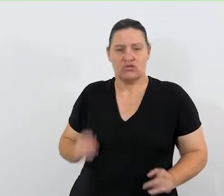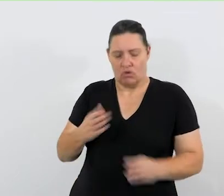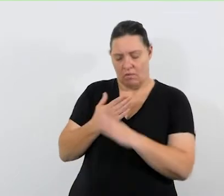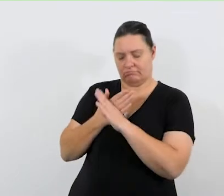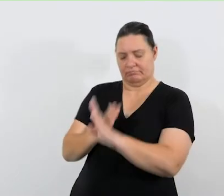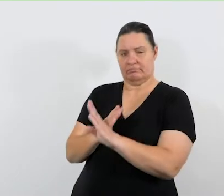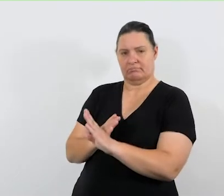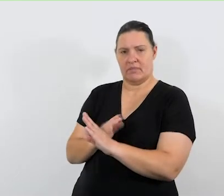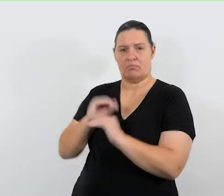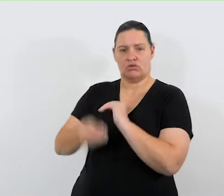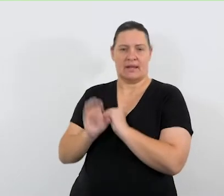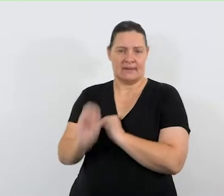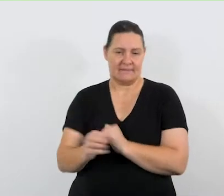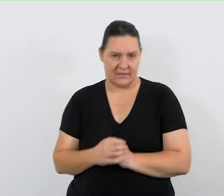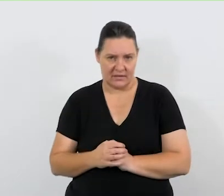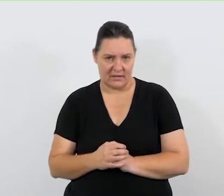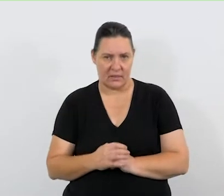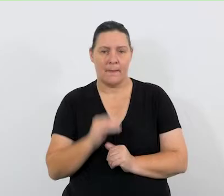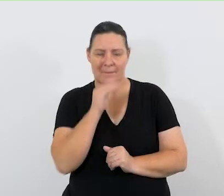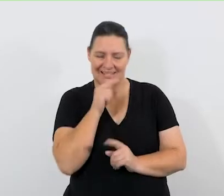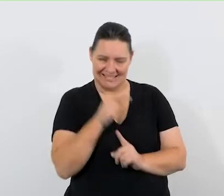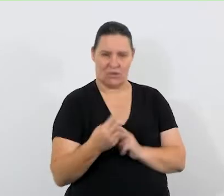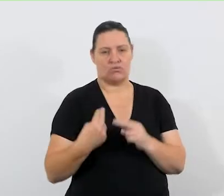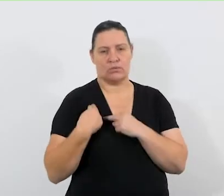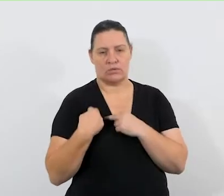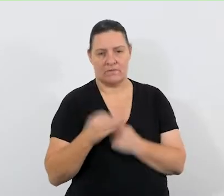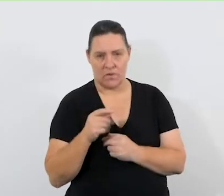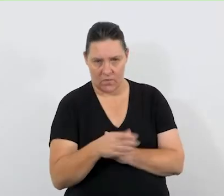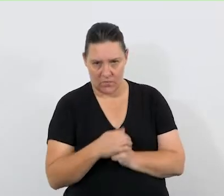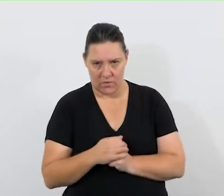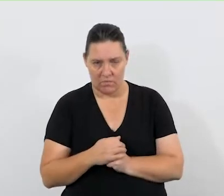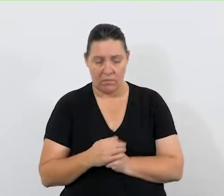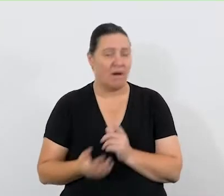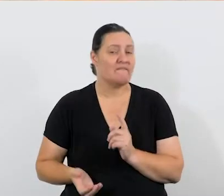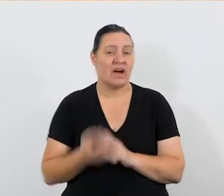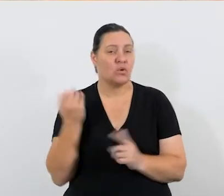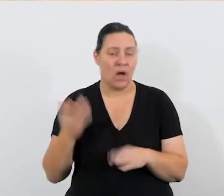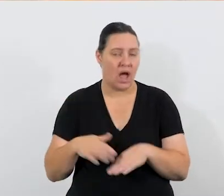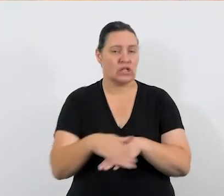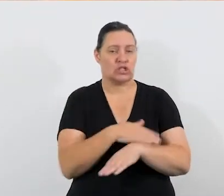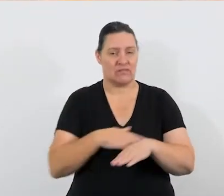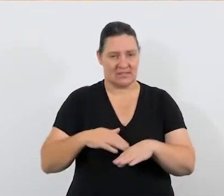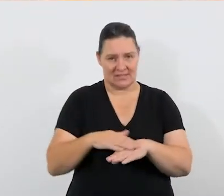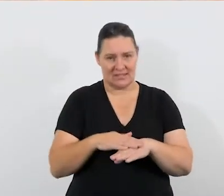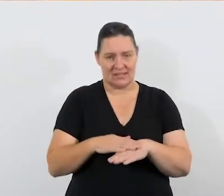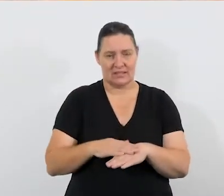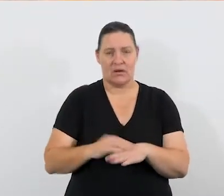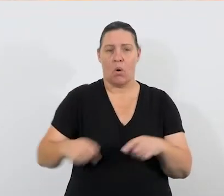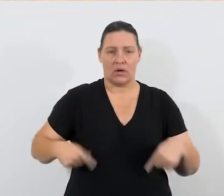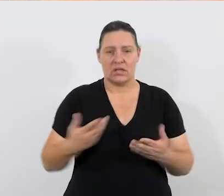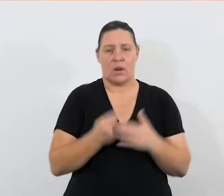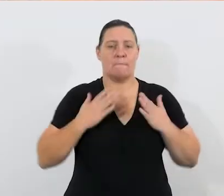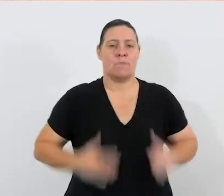body for protection. So that is what epithelial cells are responsible for. We normally find them on the surface